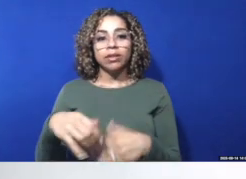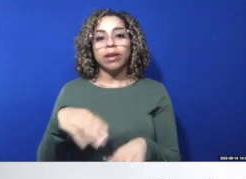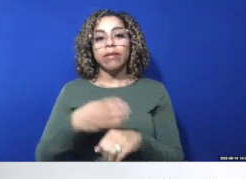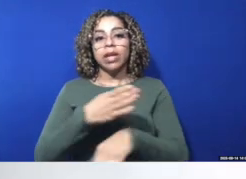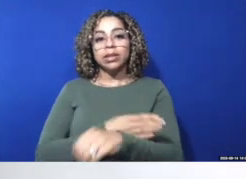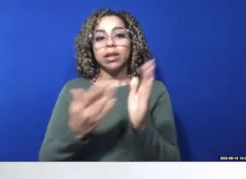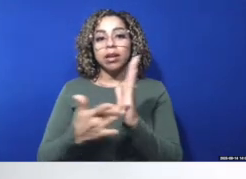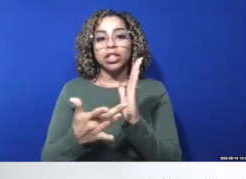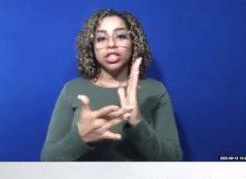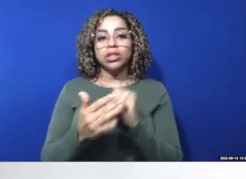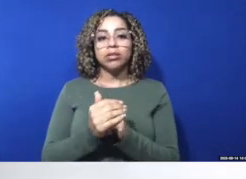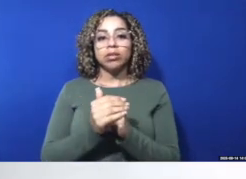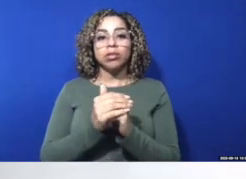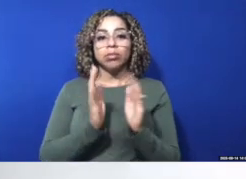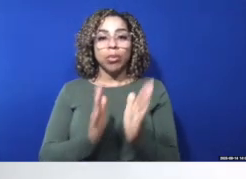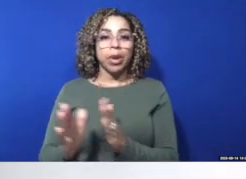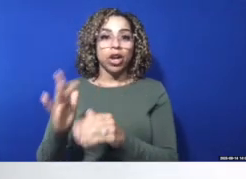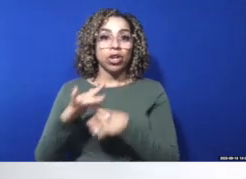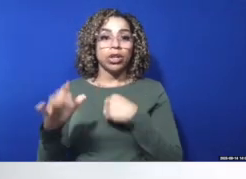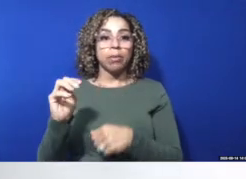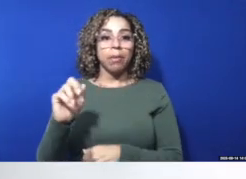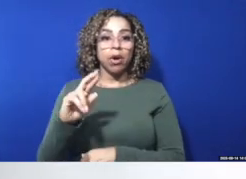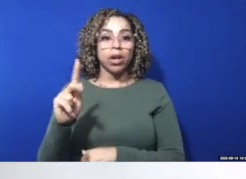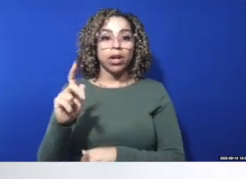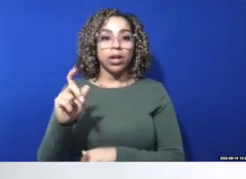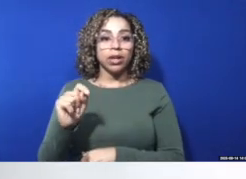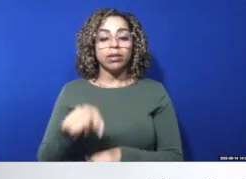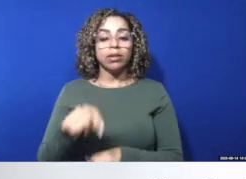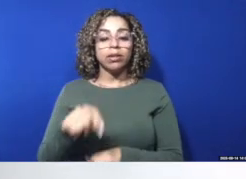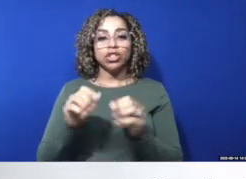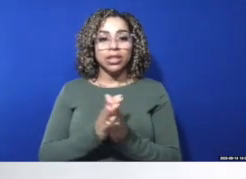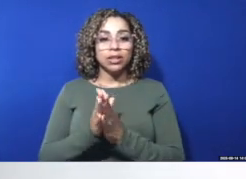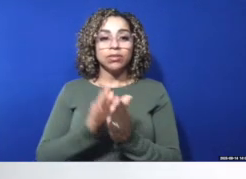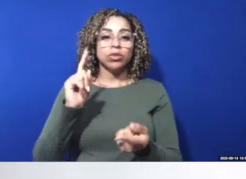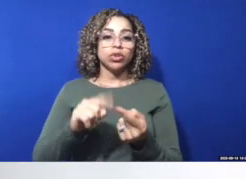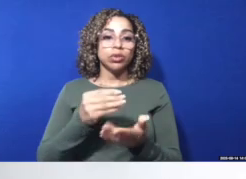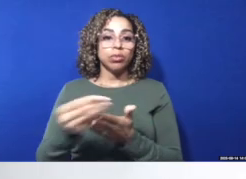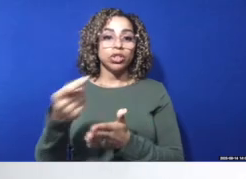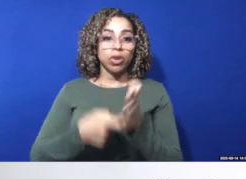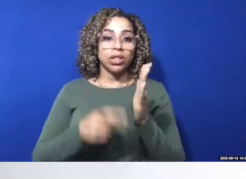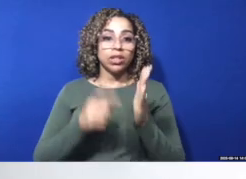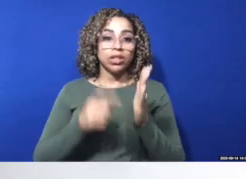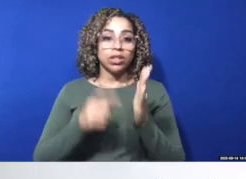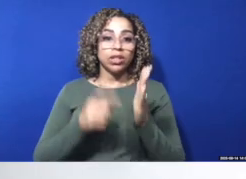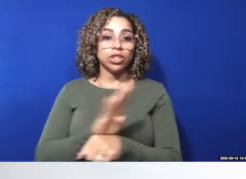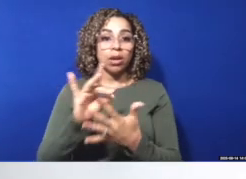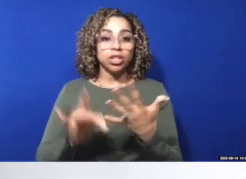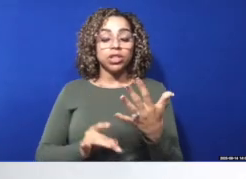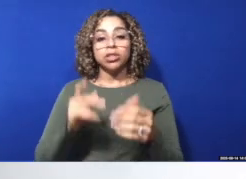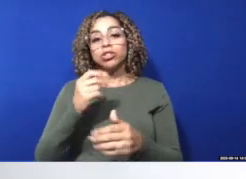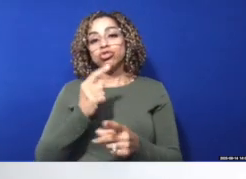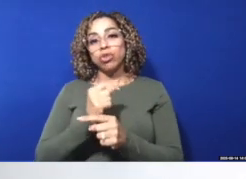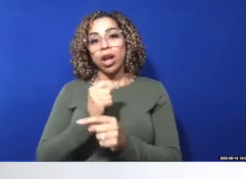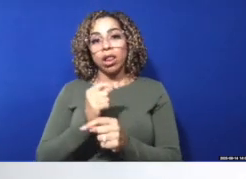reduce the purchase price of commercial options. Truck loans help under-resourced businesses acquire clean technologies, and